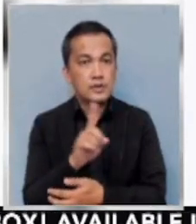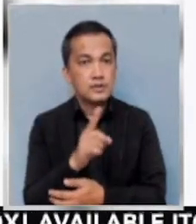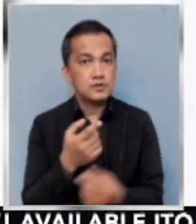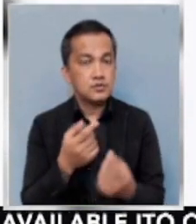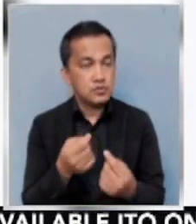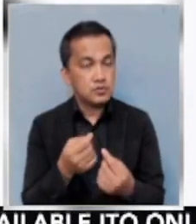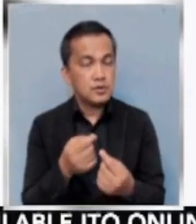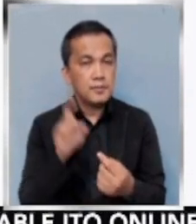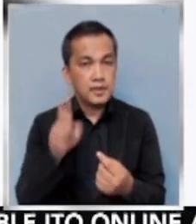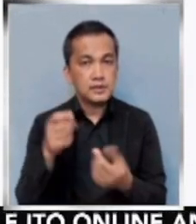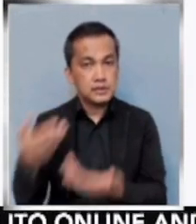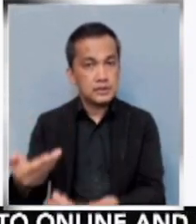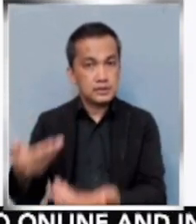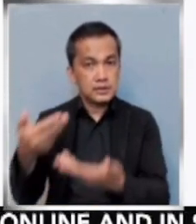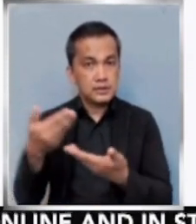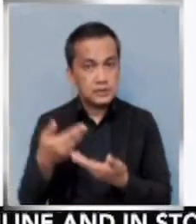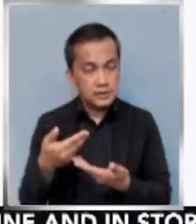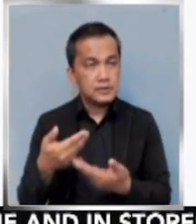submit a